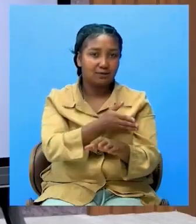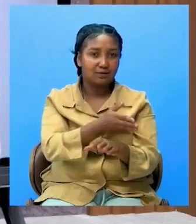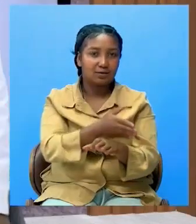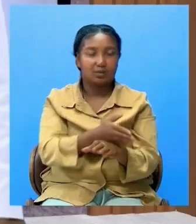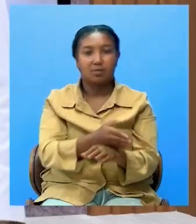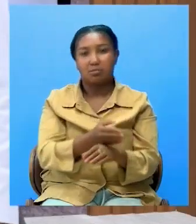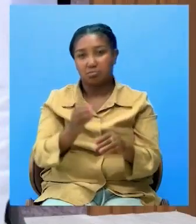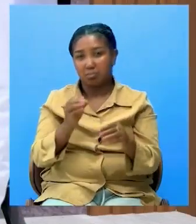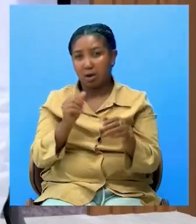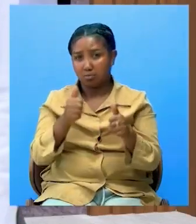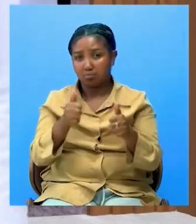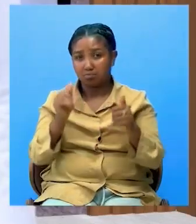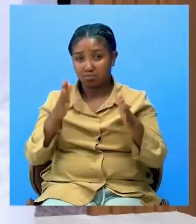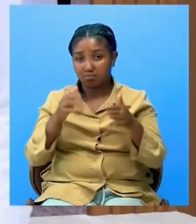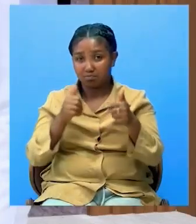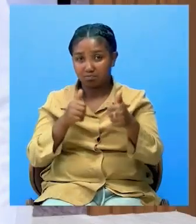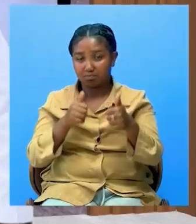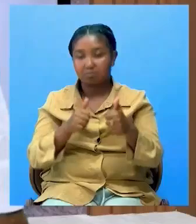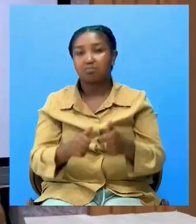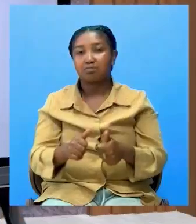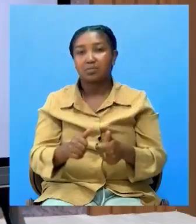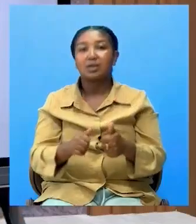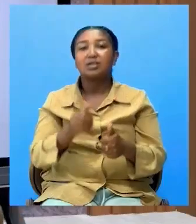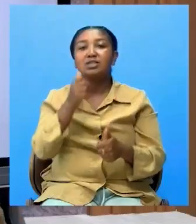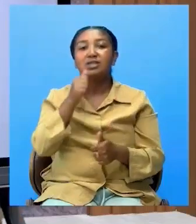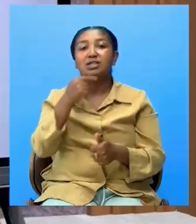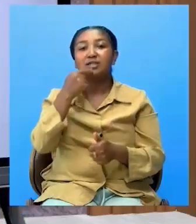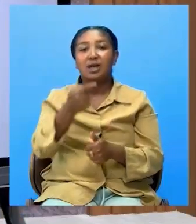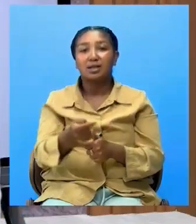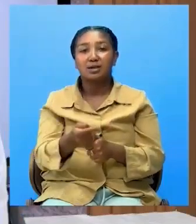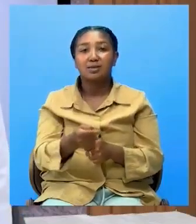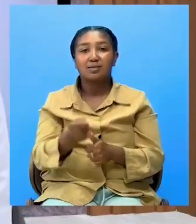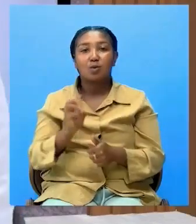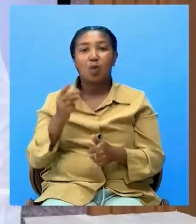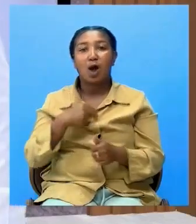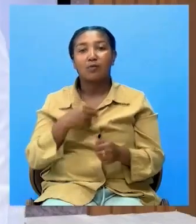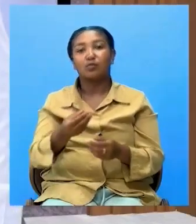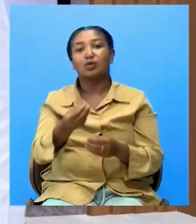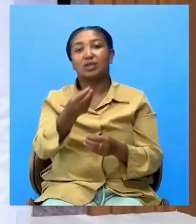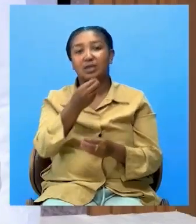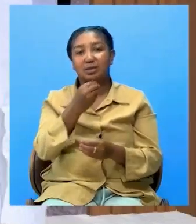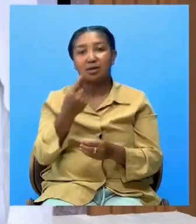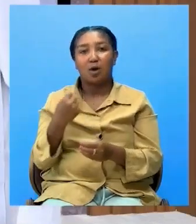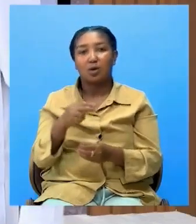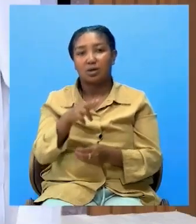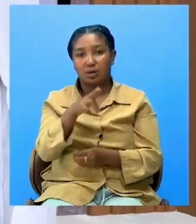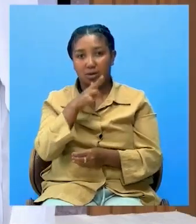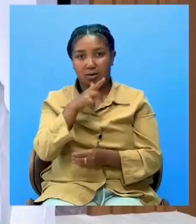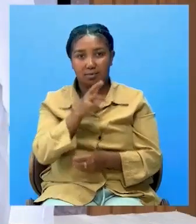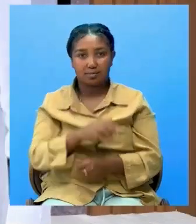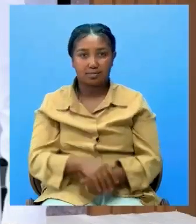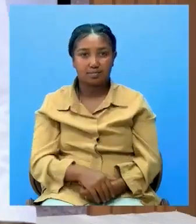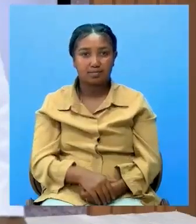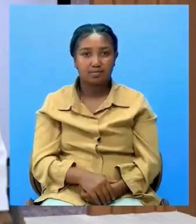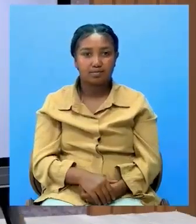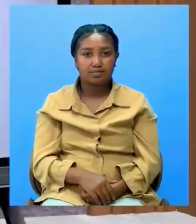I hope you're right, yeah? Nice. She said, we have to eat our dinner.